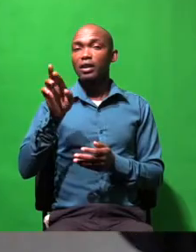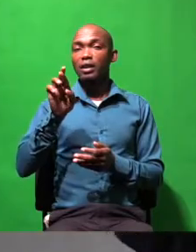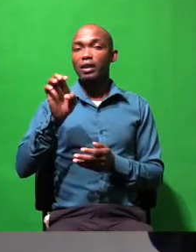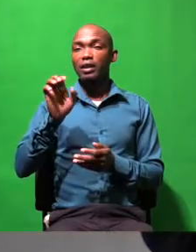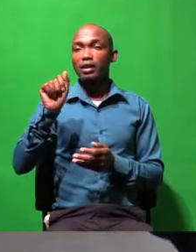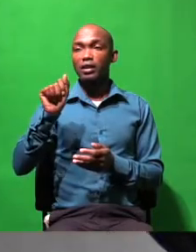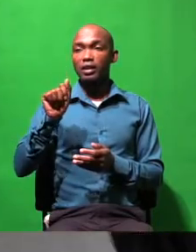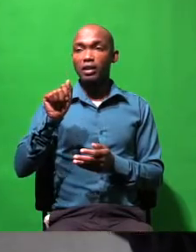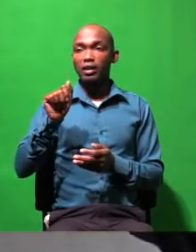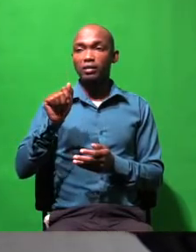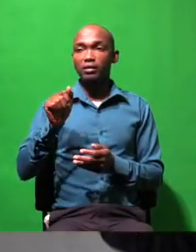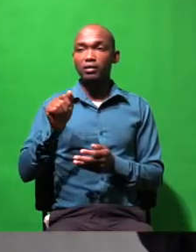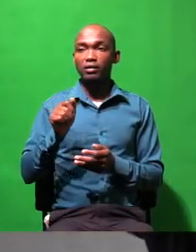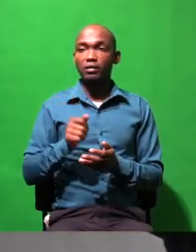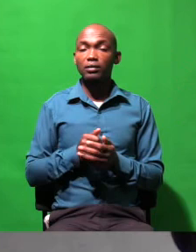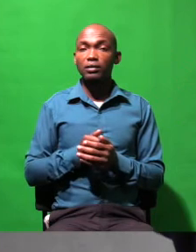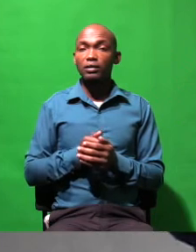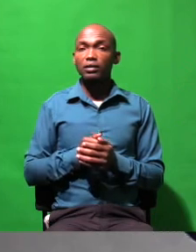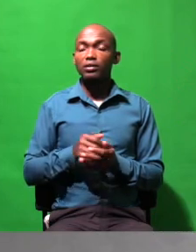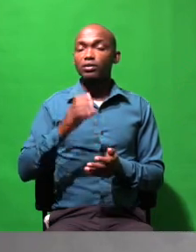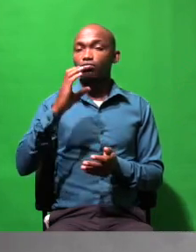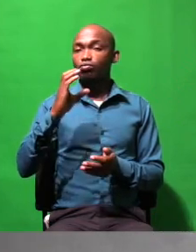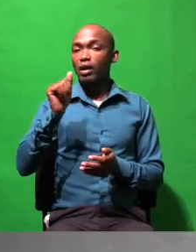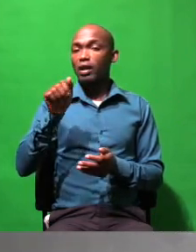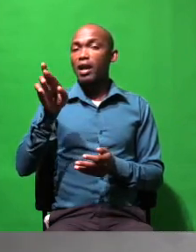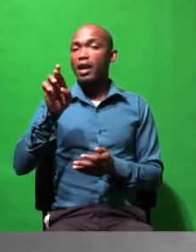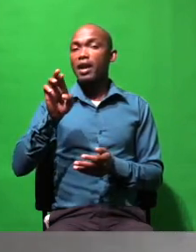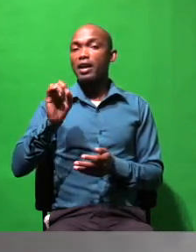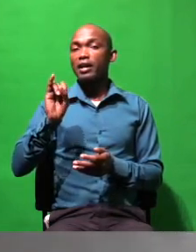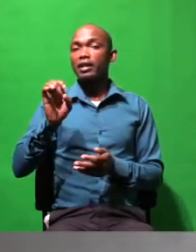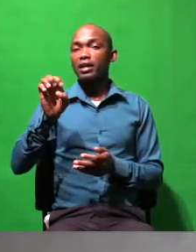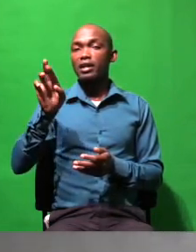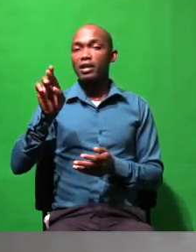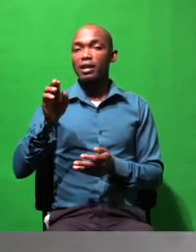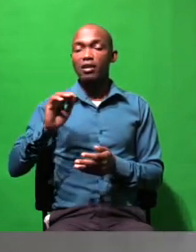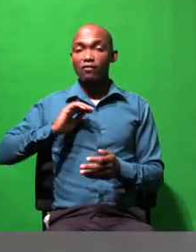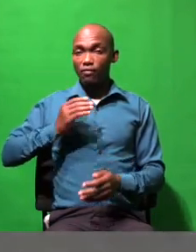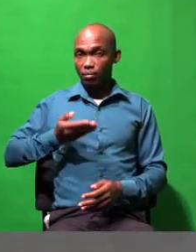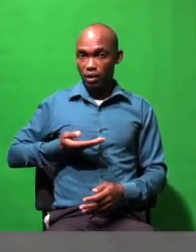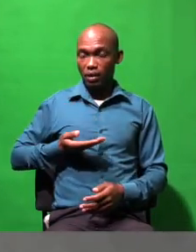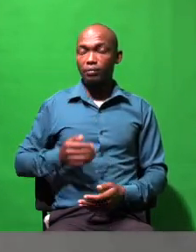Good. She's carrier. Carrier female.